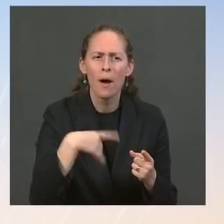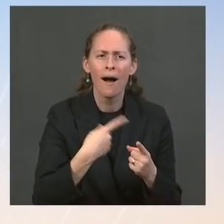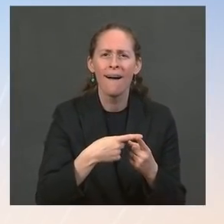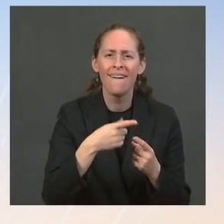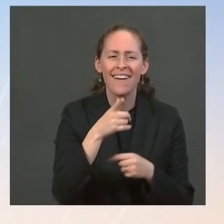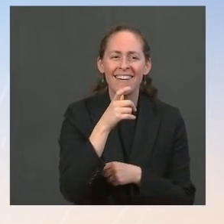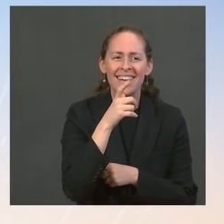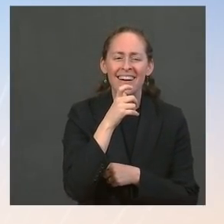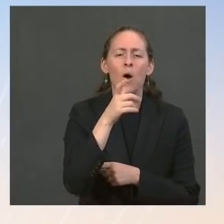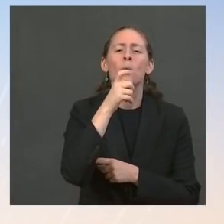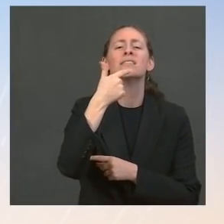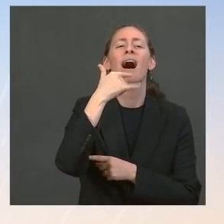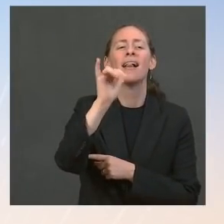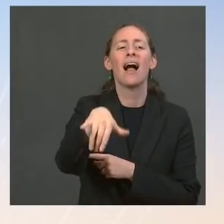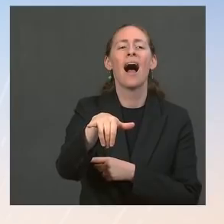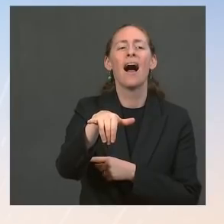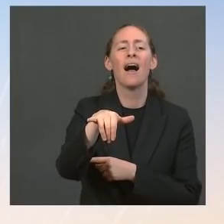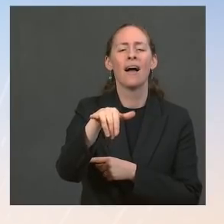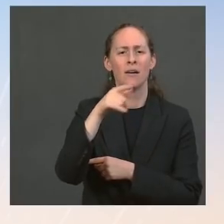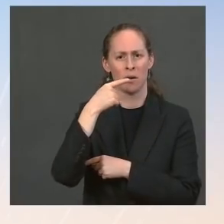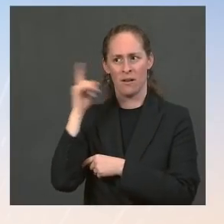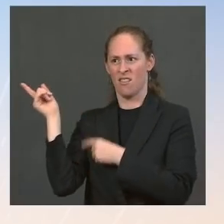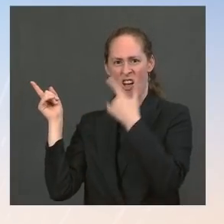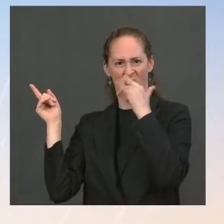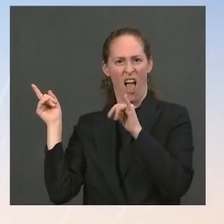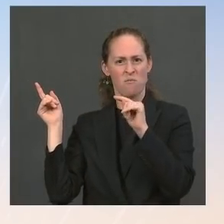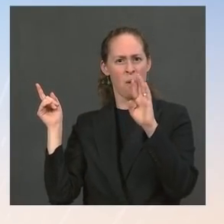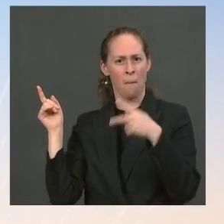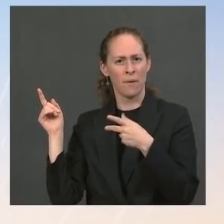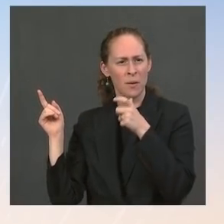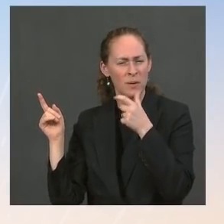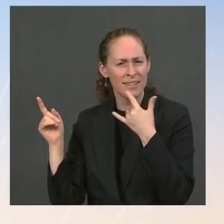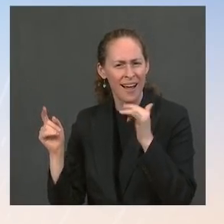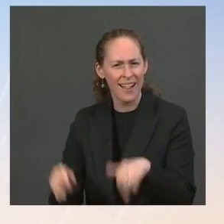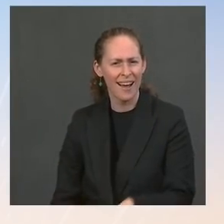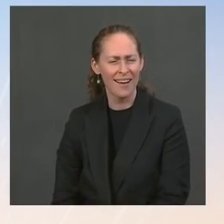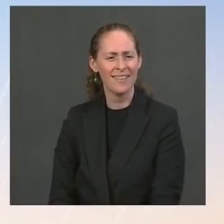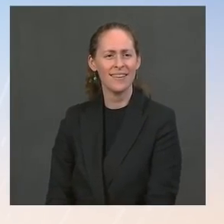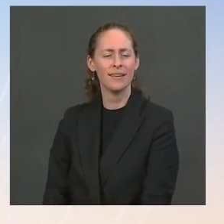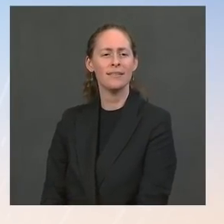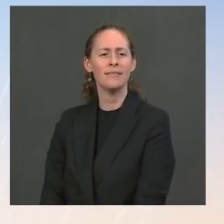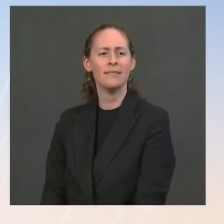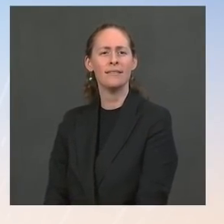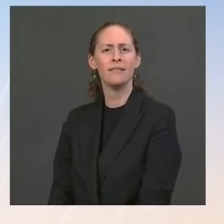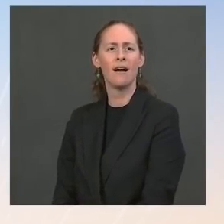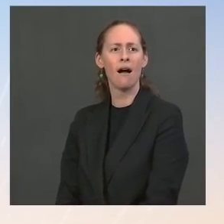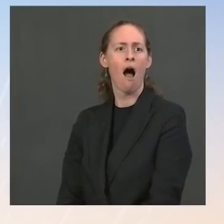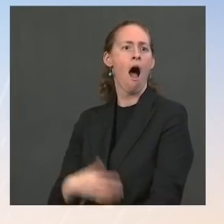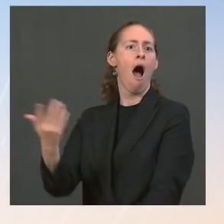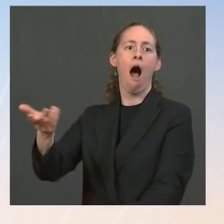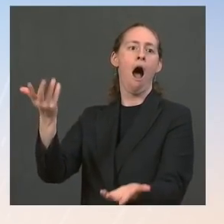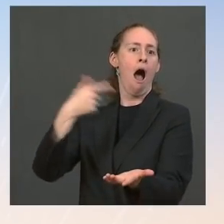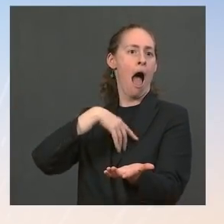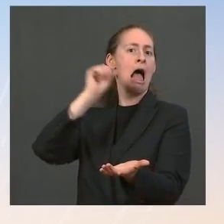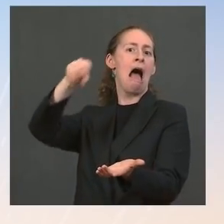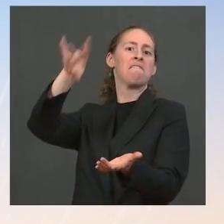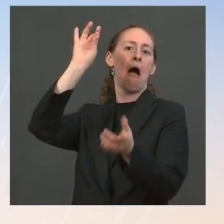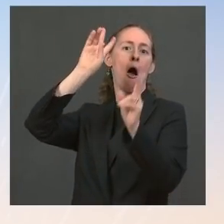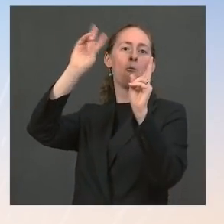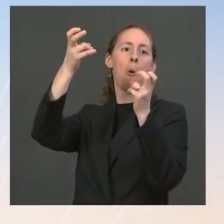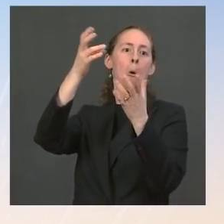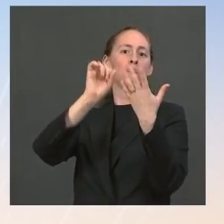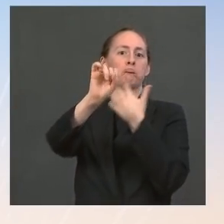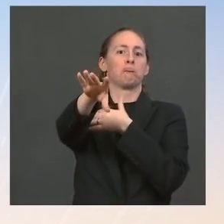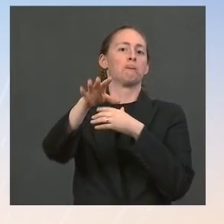saying that the president's like Trump? Oh, I mean, I could find you quotes. There have been quotes in our paper and quotes in lots